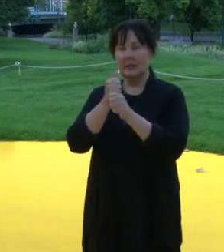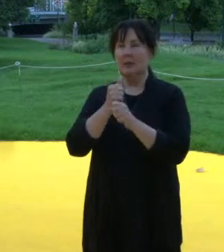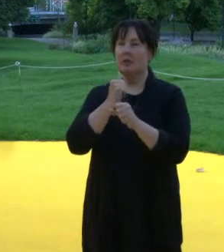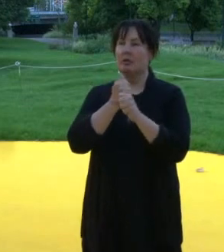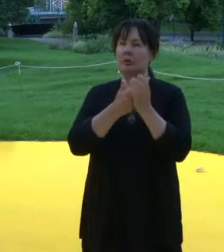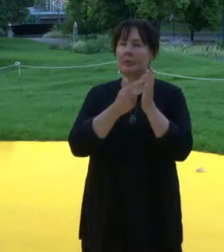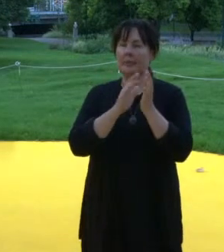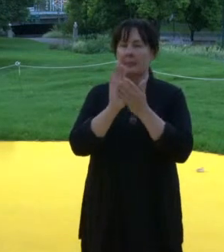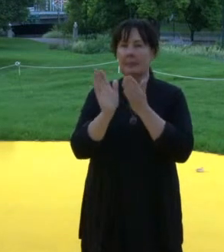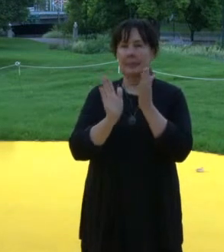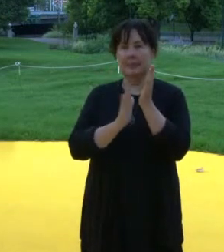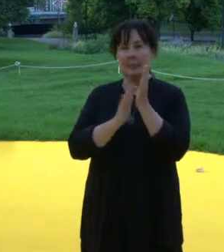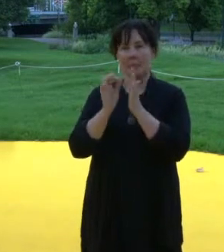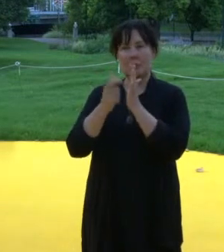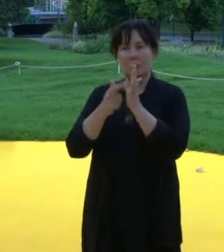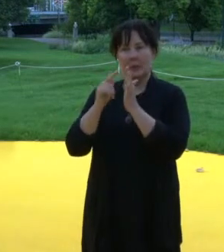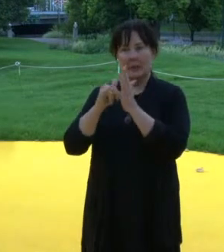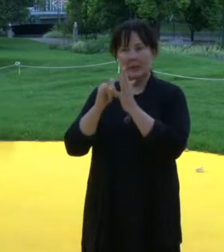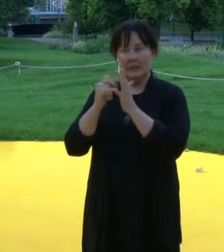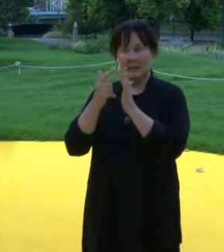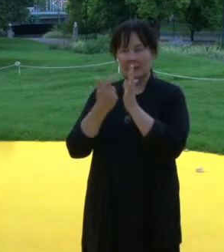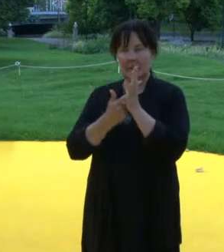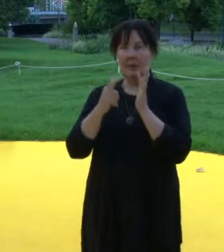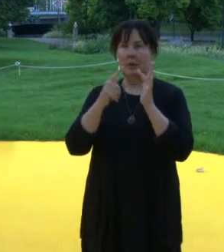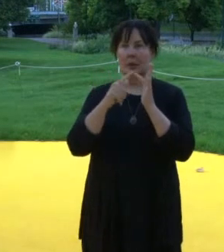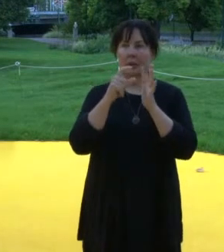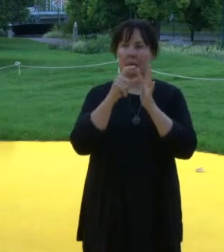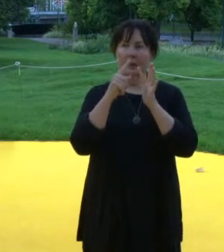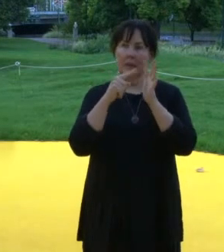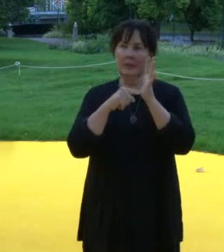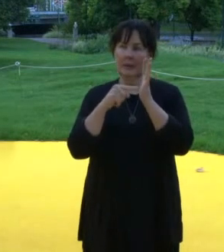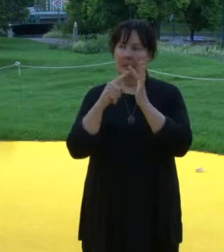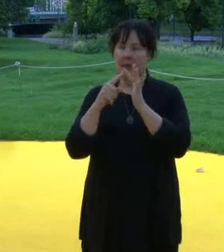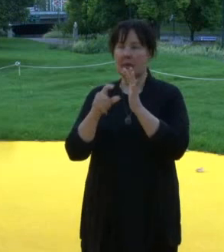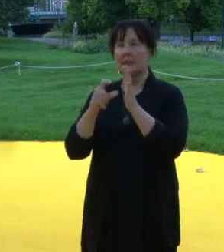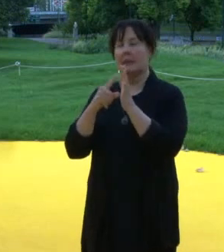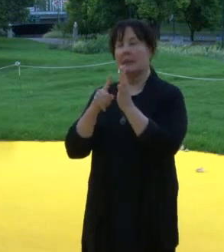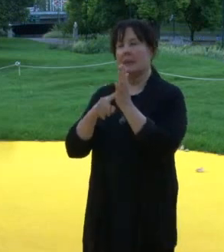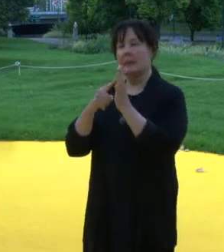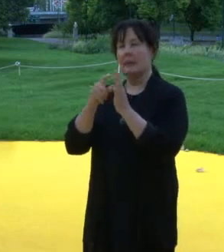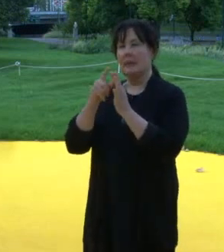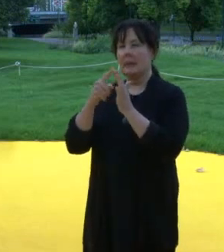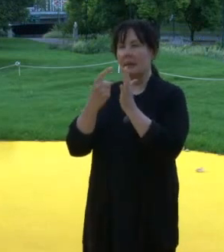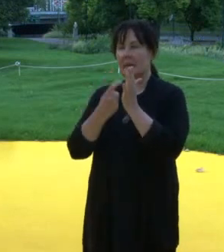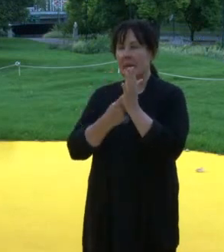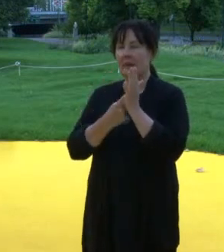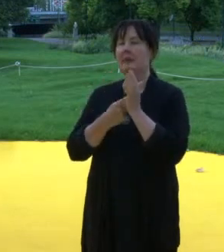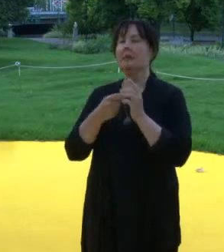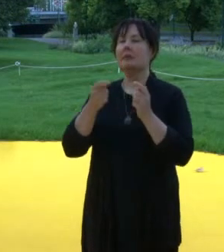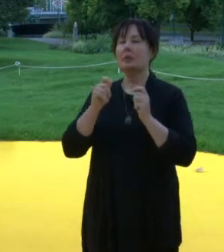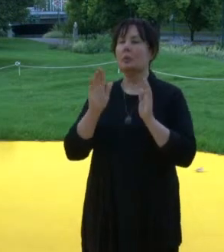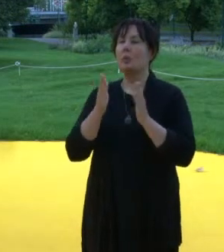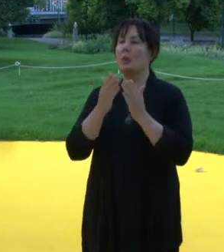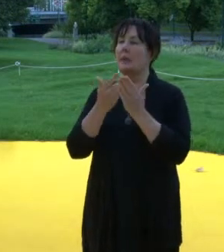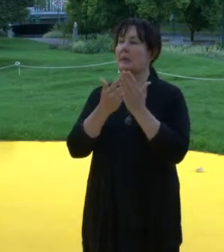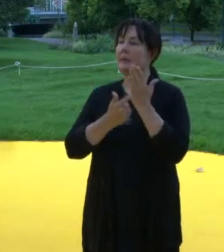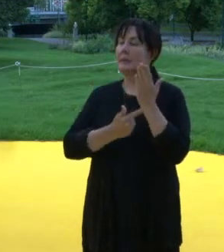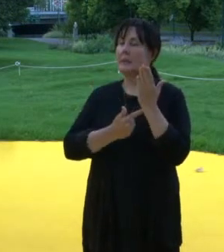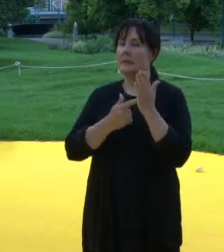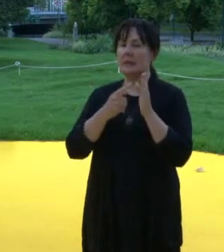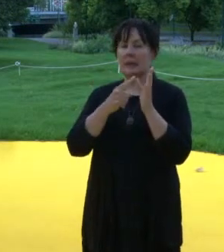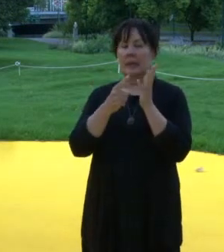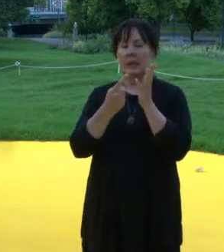Kellada, and convener Angela Meyer. And the shortlisted titles are After